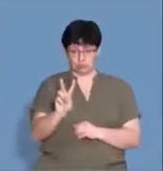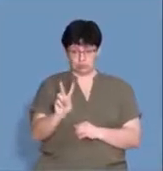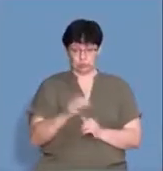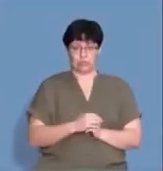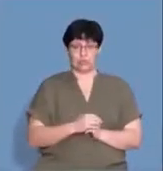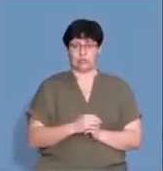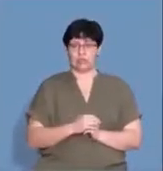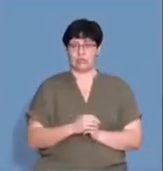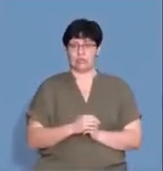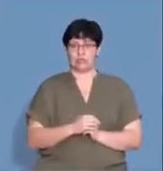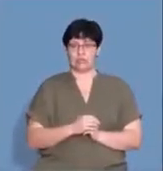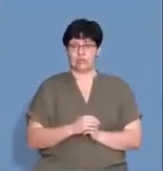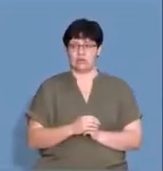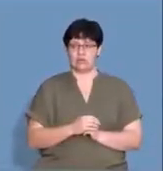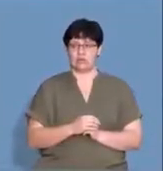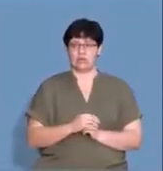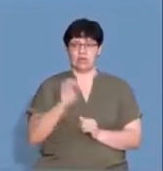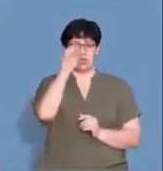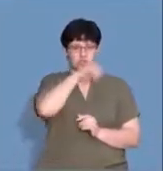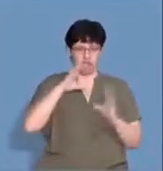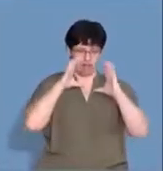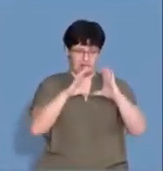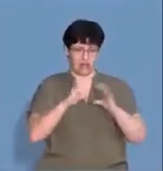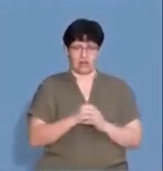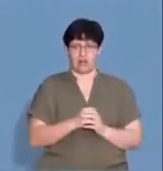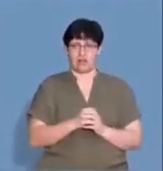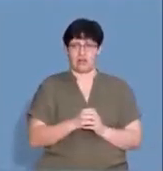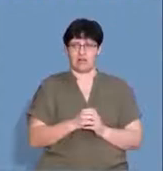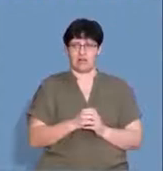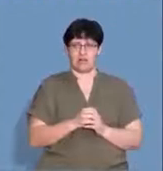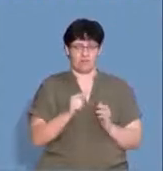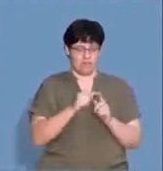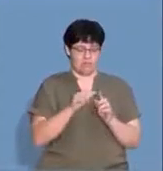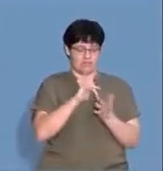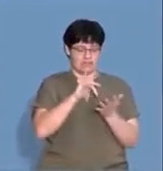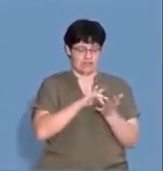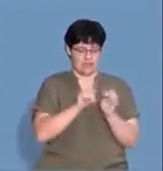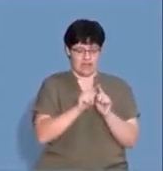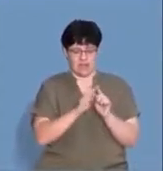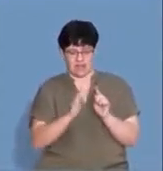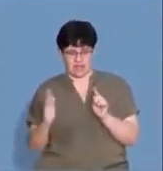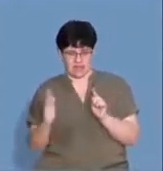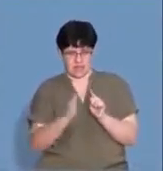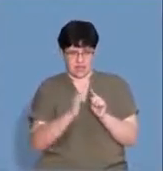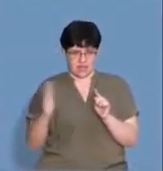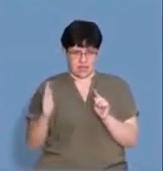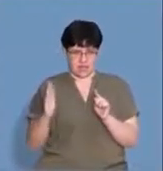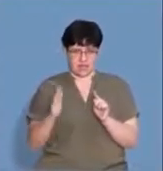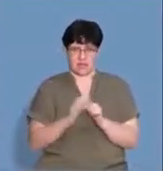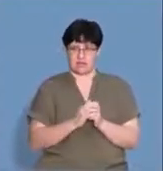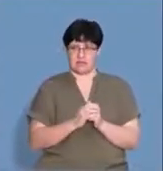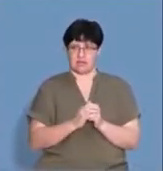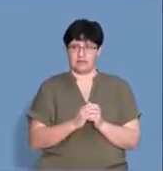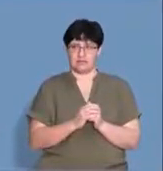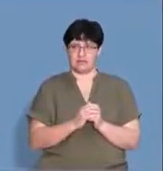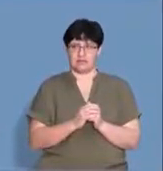So I'm going to quick revision of what the circle looks like. Our circle from the center to the outside, from the center